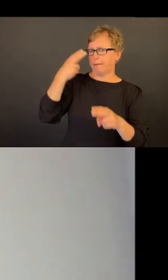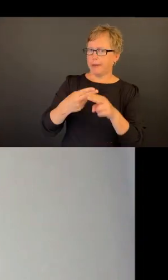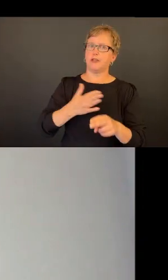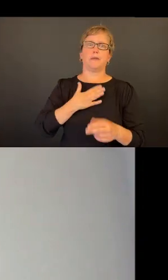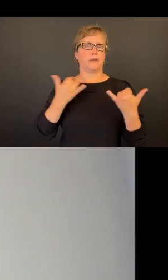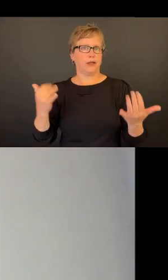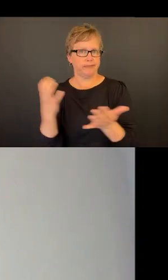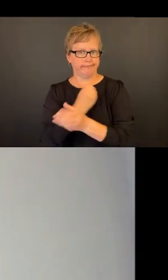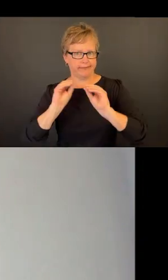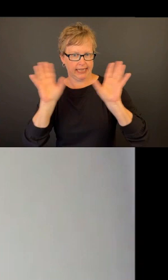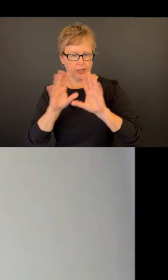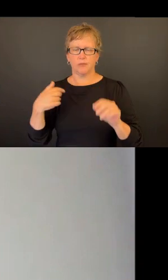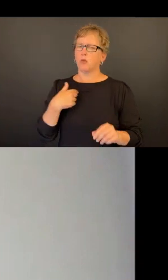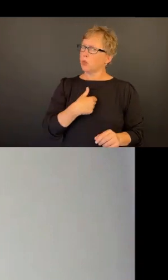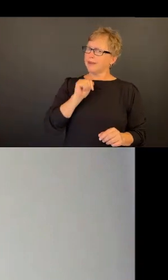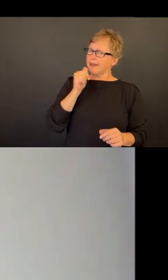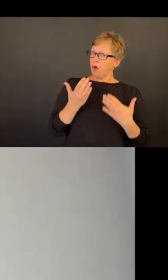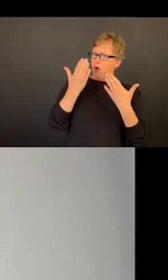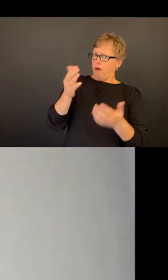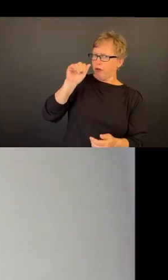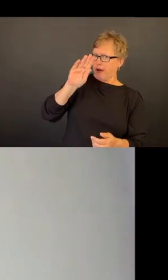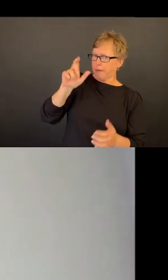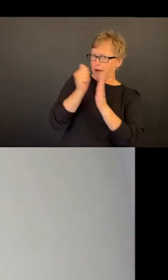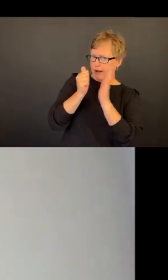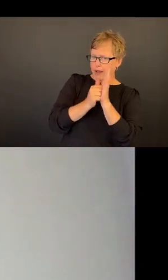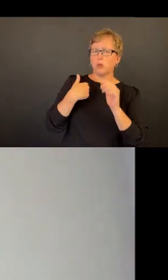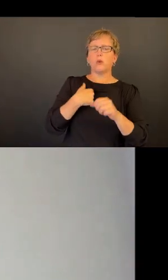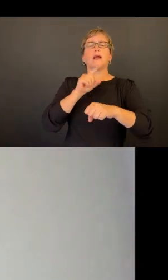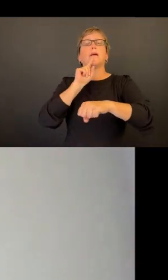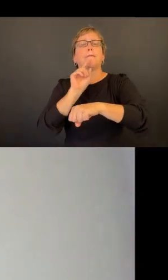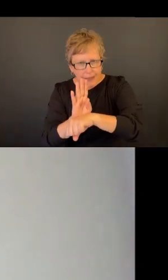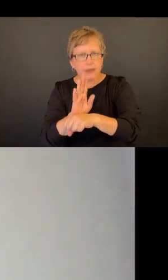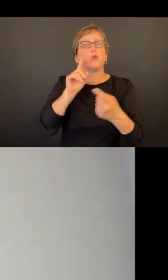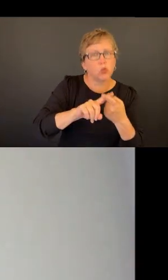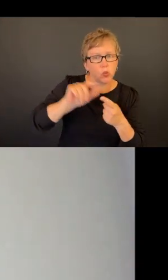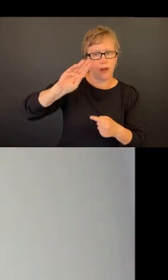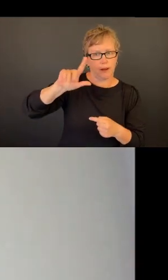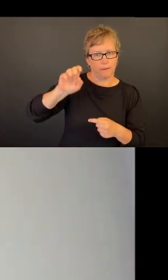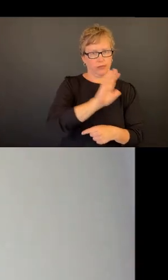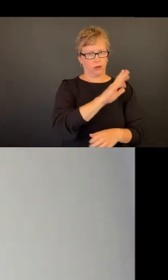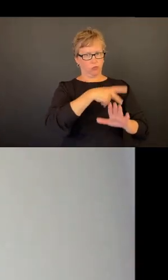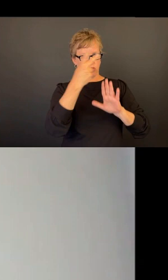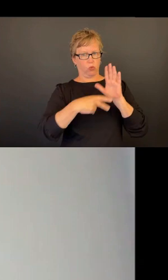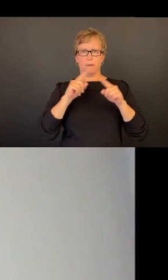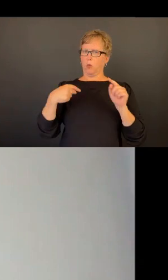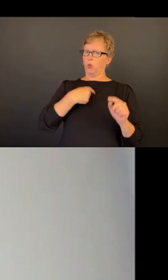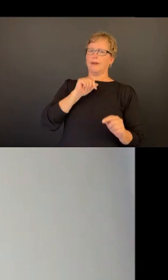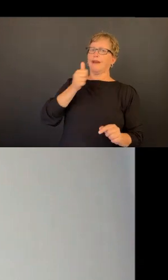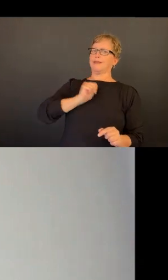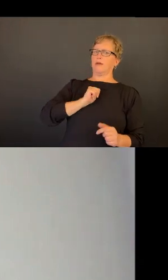beginning, and I failed to, so I'm glad to have the opportunity to do it now, is I want to be clear that we don't offer ABLE